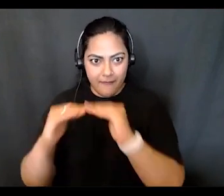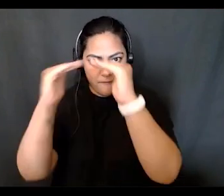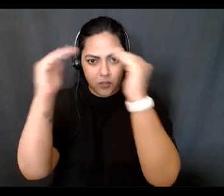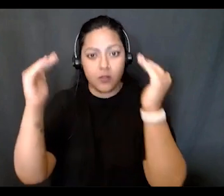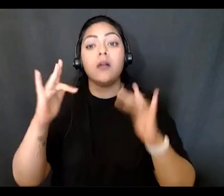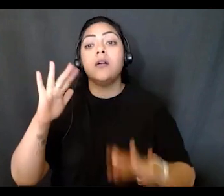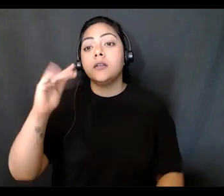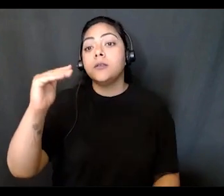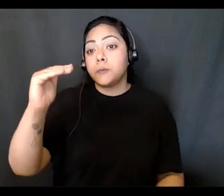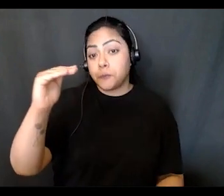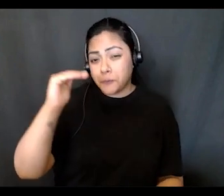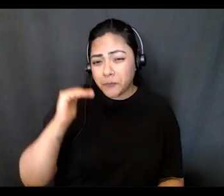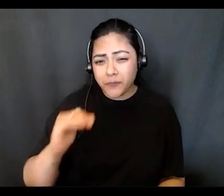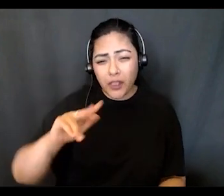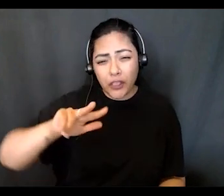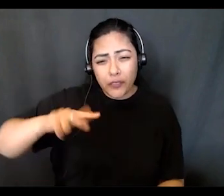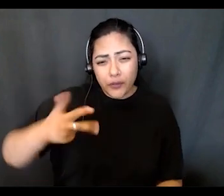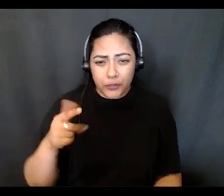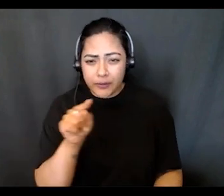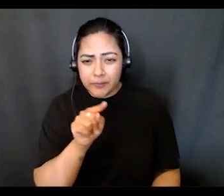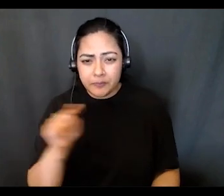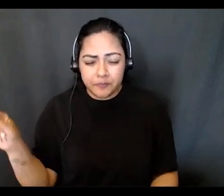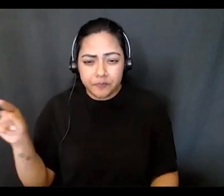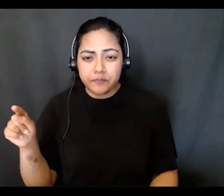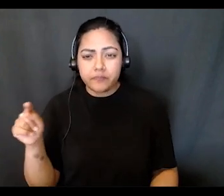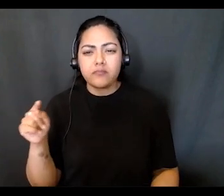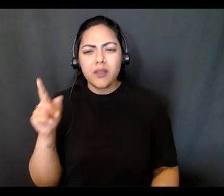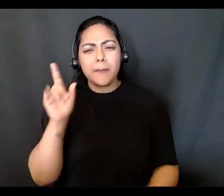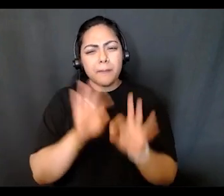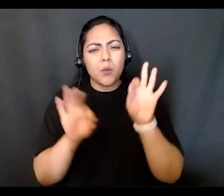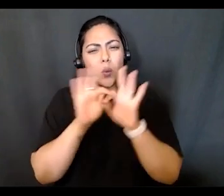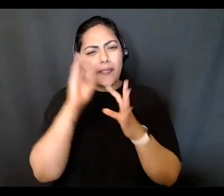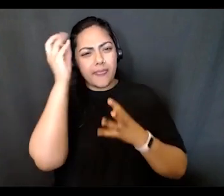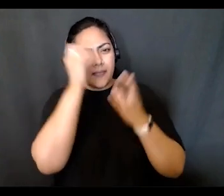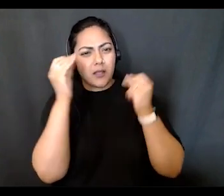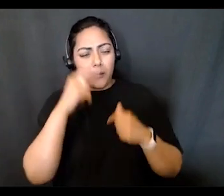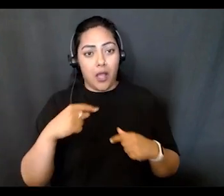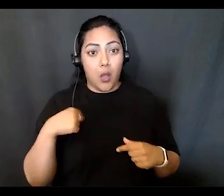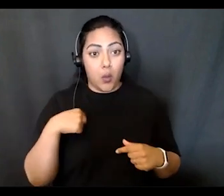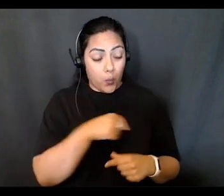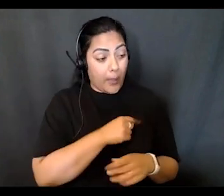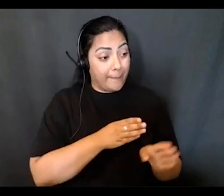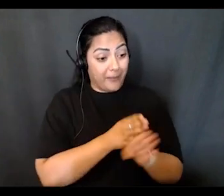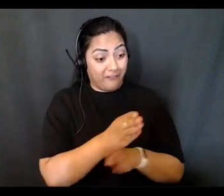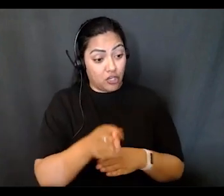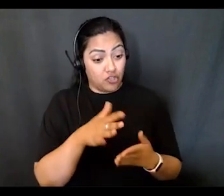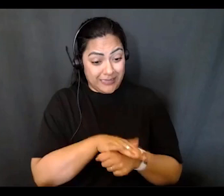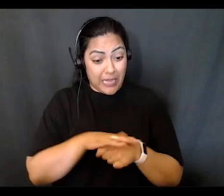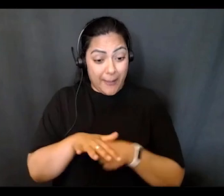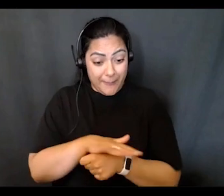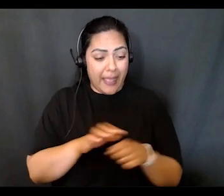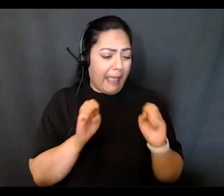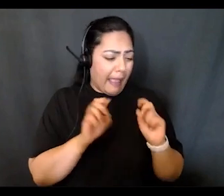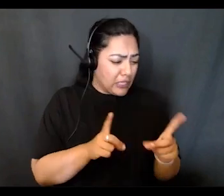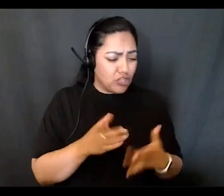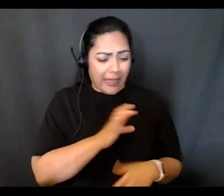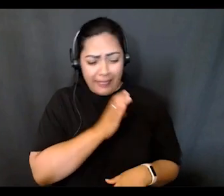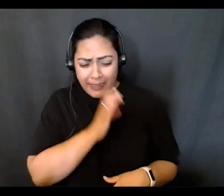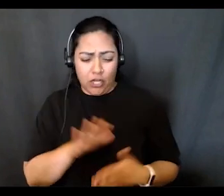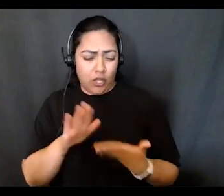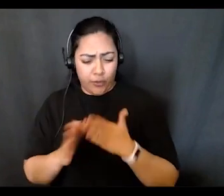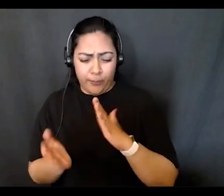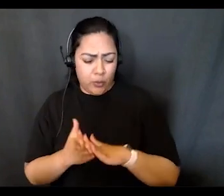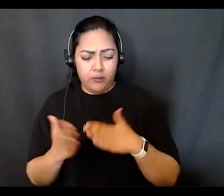third bullet, which is thinking about how we function, right, in our own professional spaces, be it education, clinical,